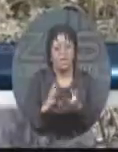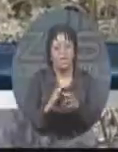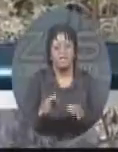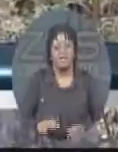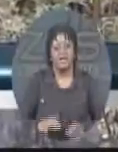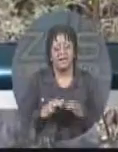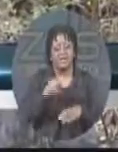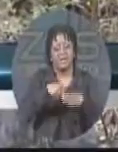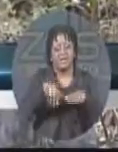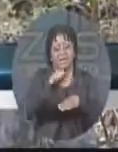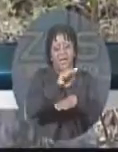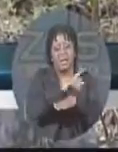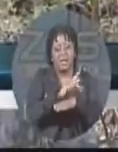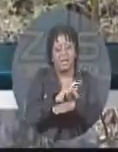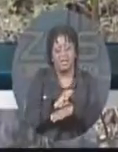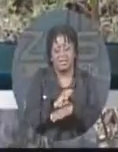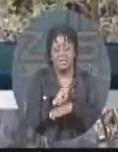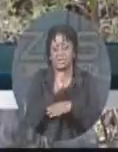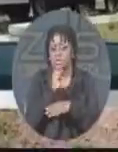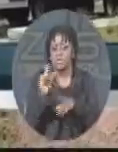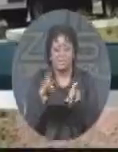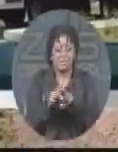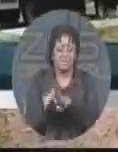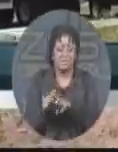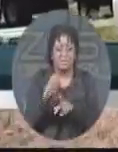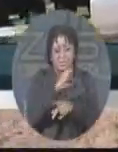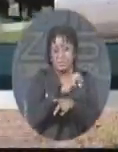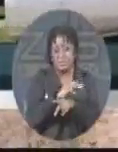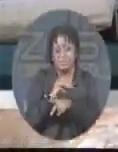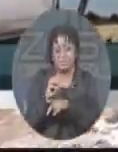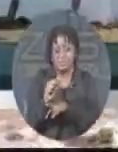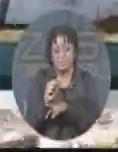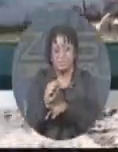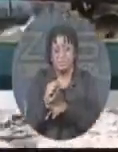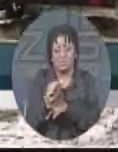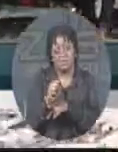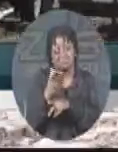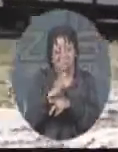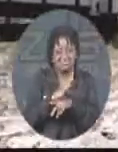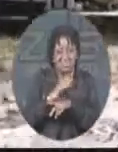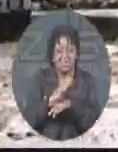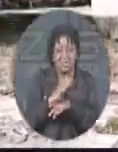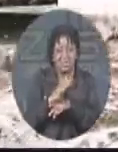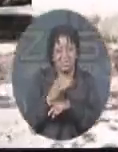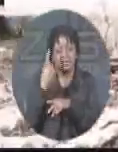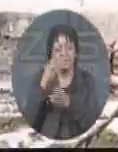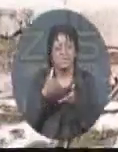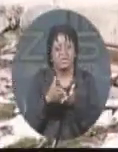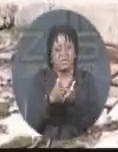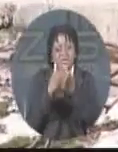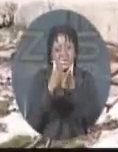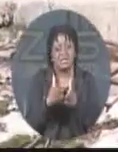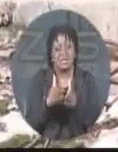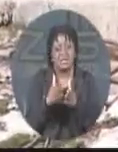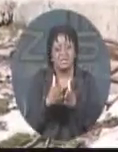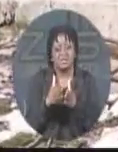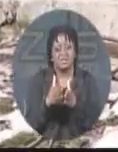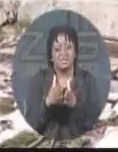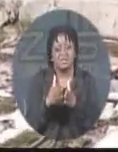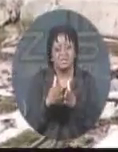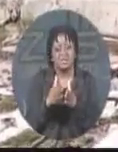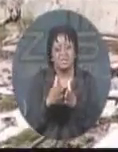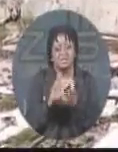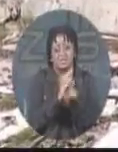like Exuma, Abaco, or Bimini. For the sailors that attended this year's regatta, adapting to a quiet, peaceful